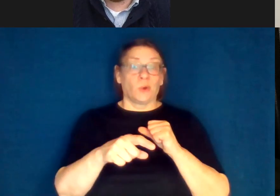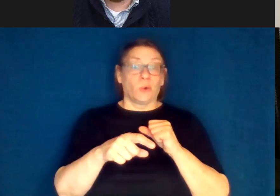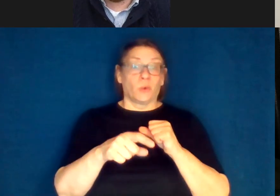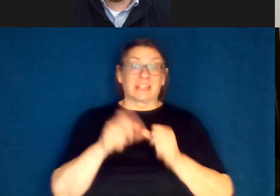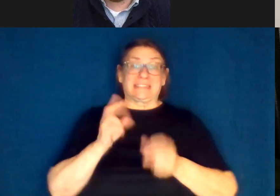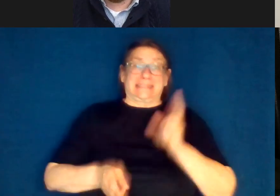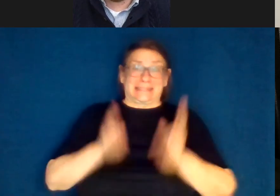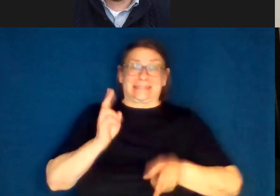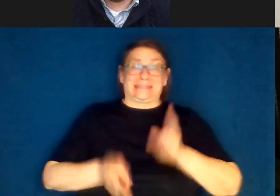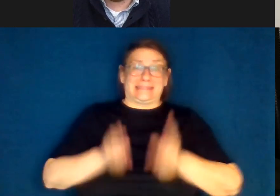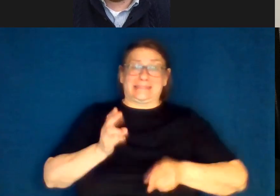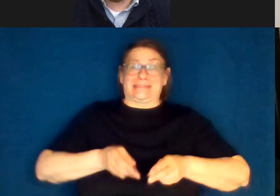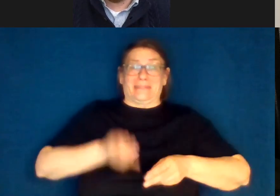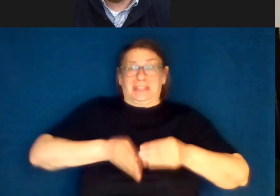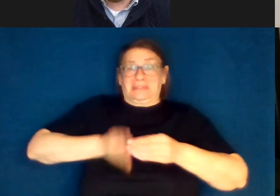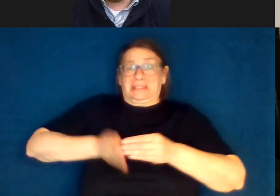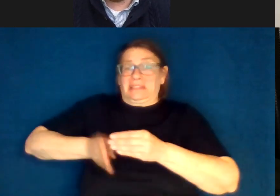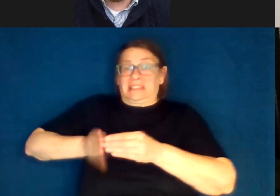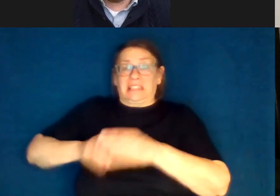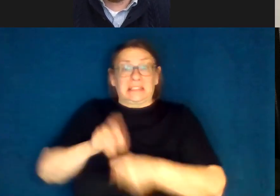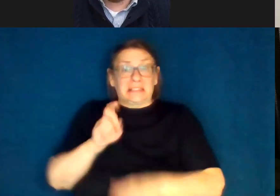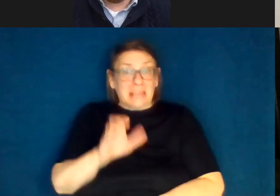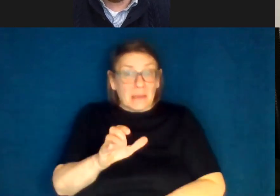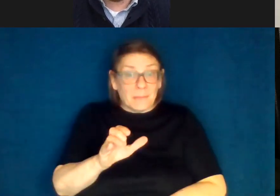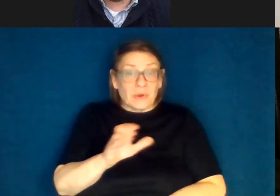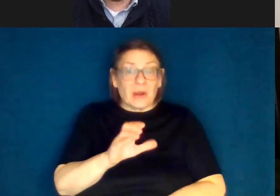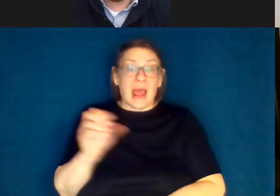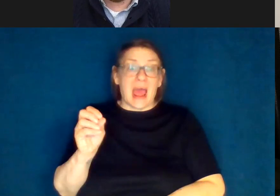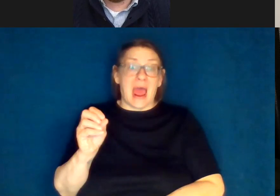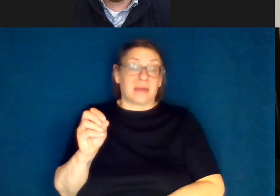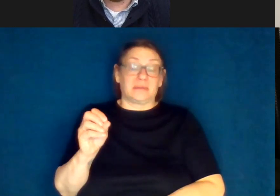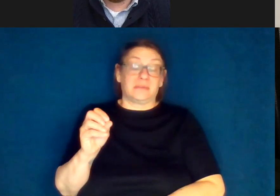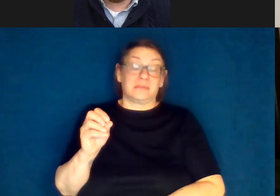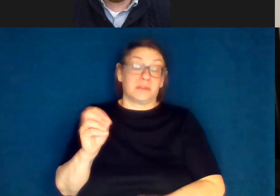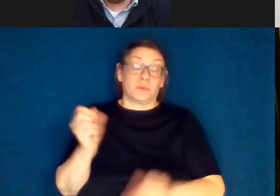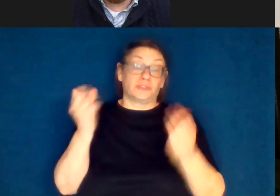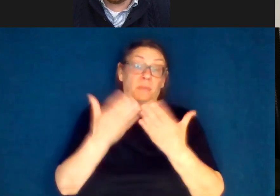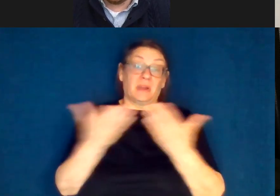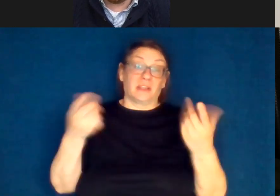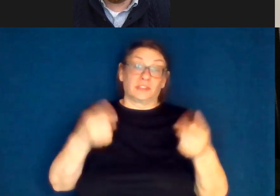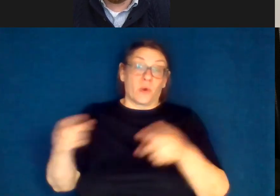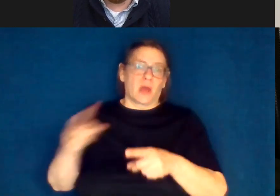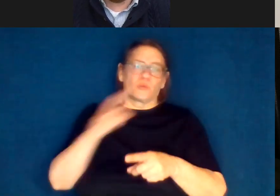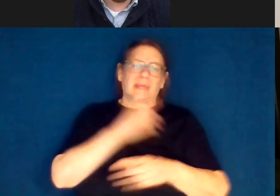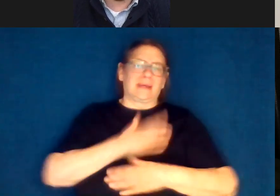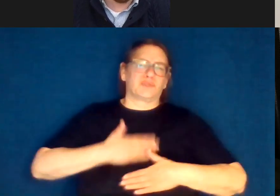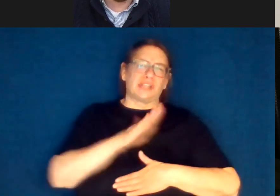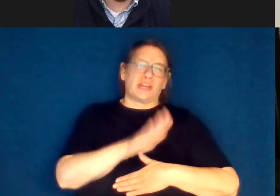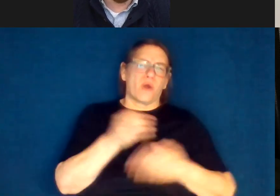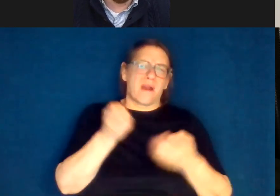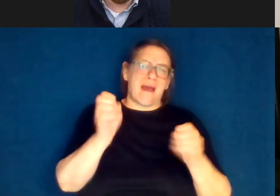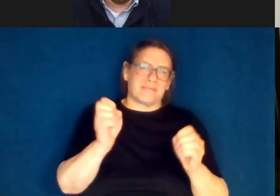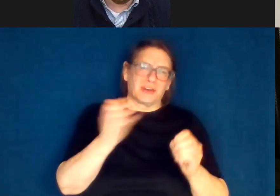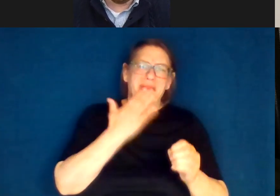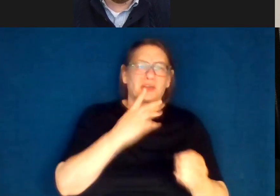minute in December, and among other things, I really appreciate your effort on it. Thank you so